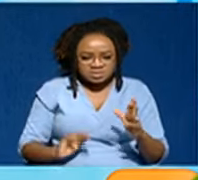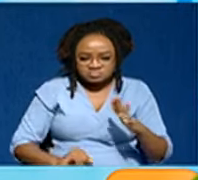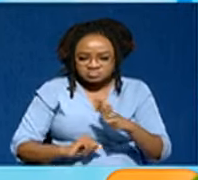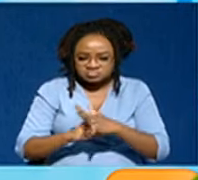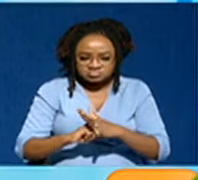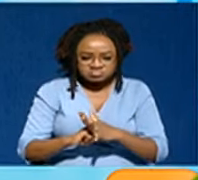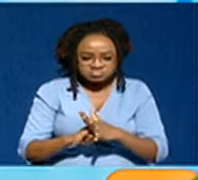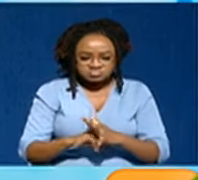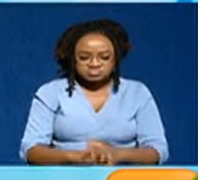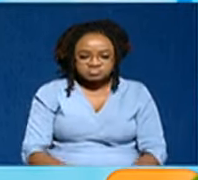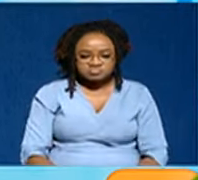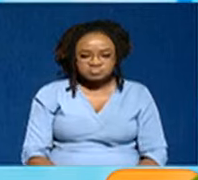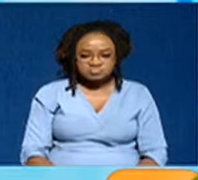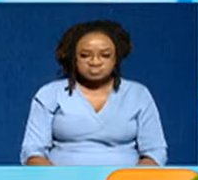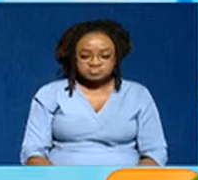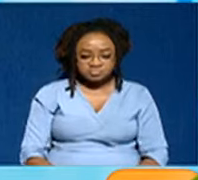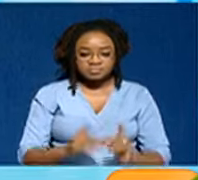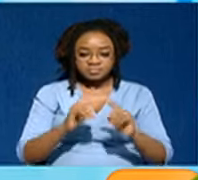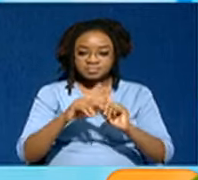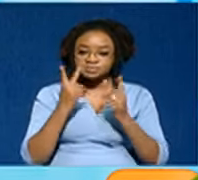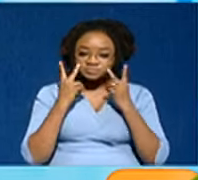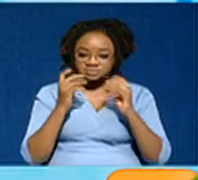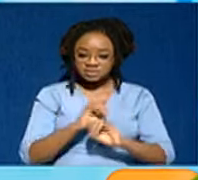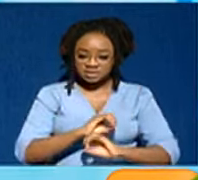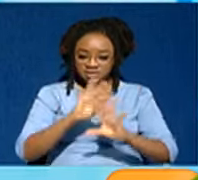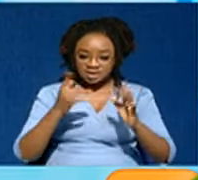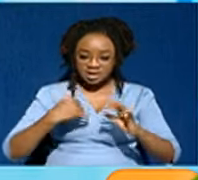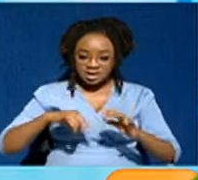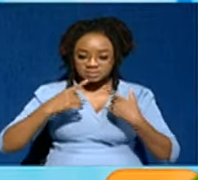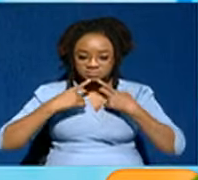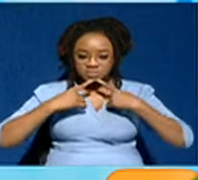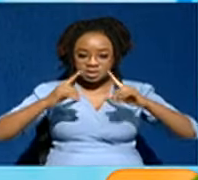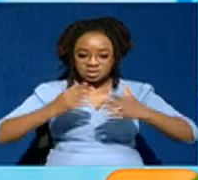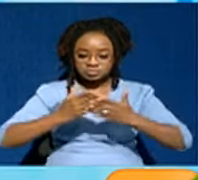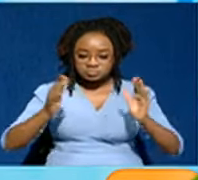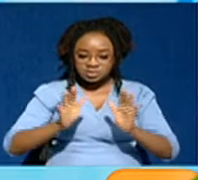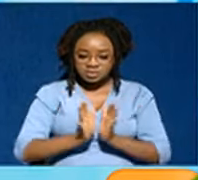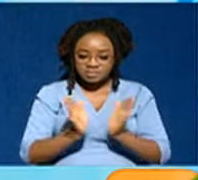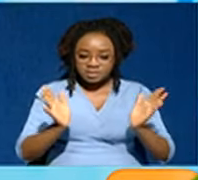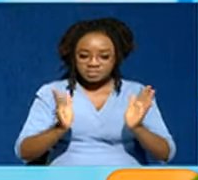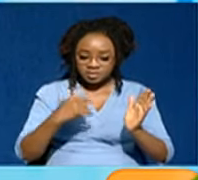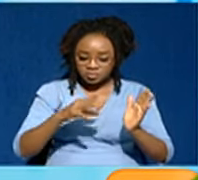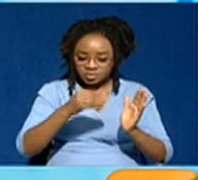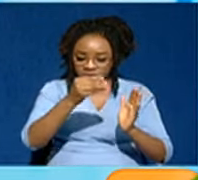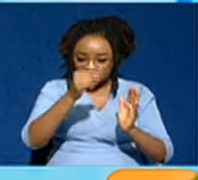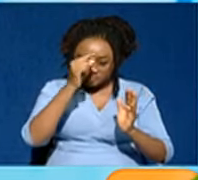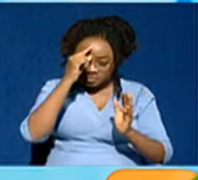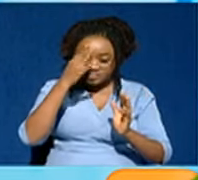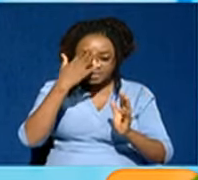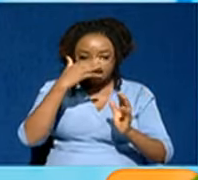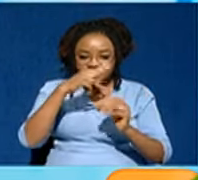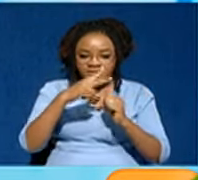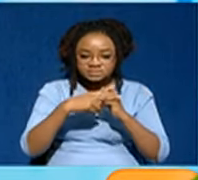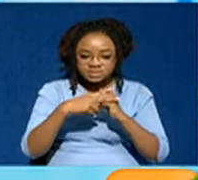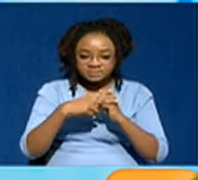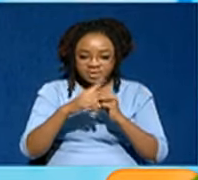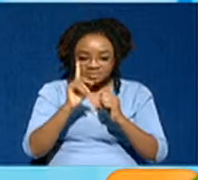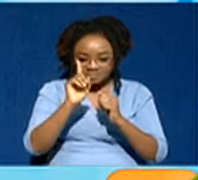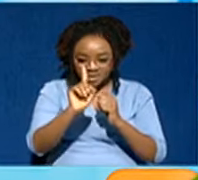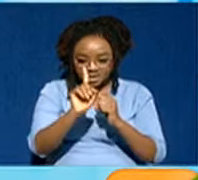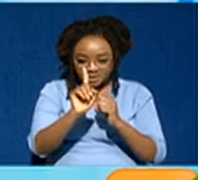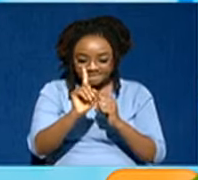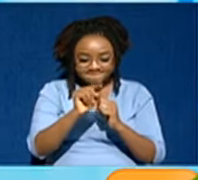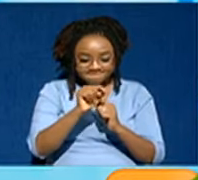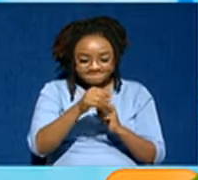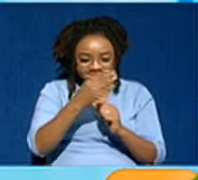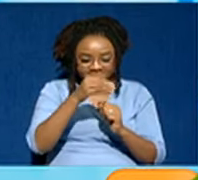And you saw as we declared publicly that we are still giving the government 7 more days, but as we give you the 7